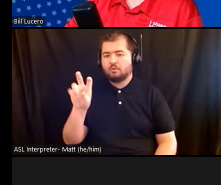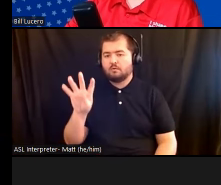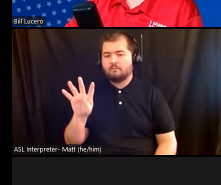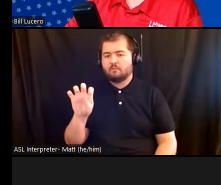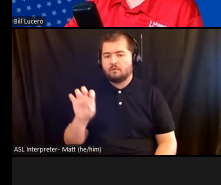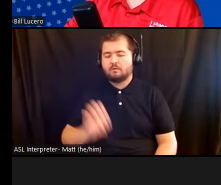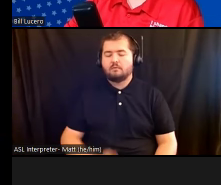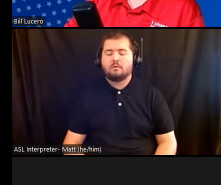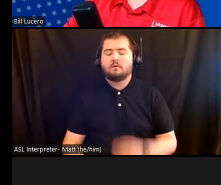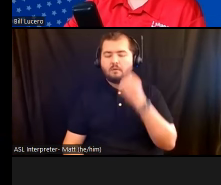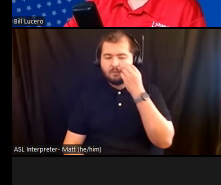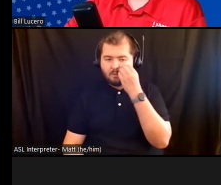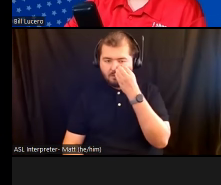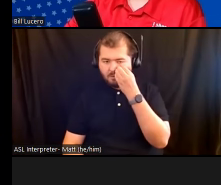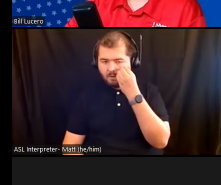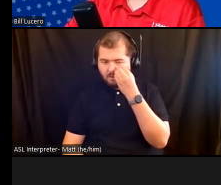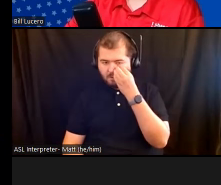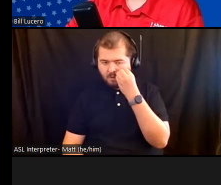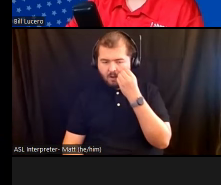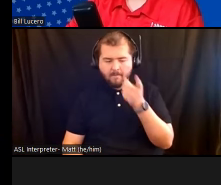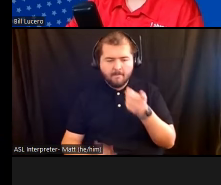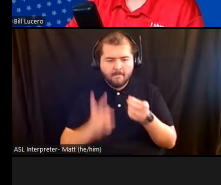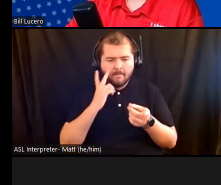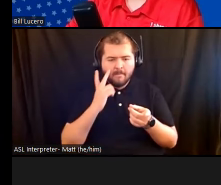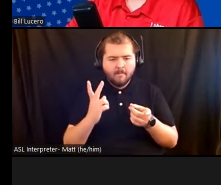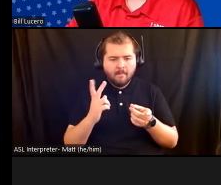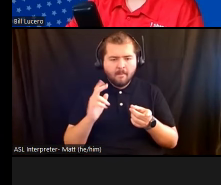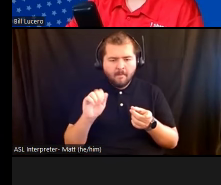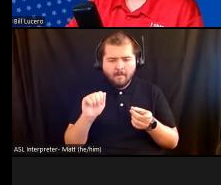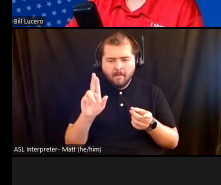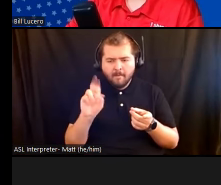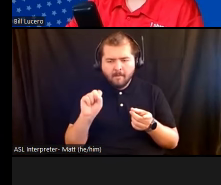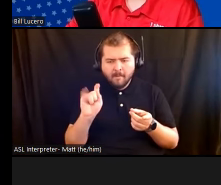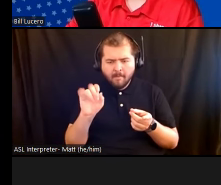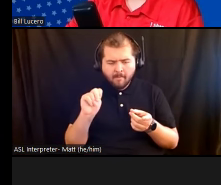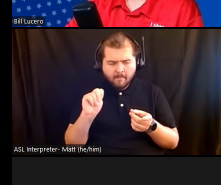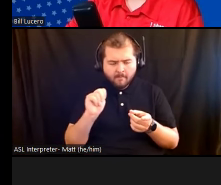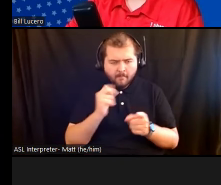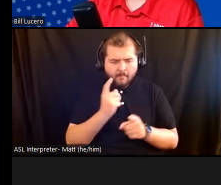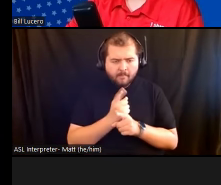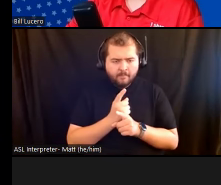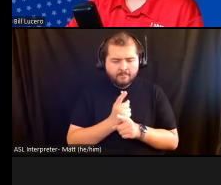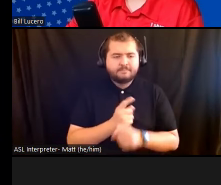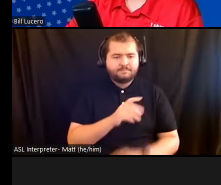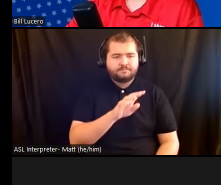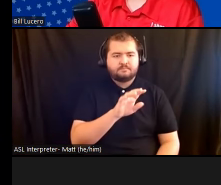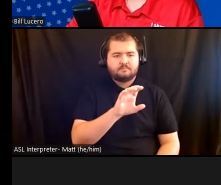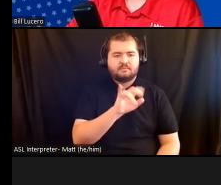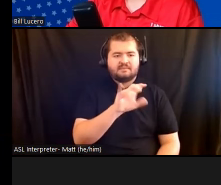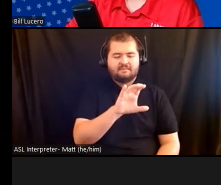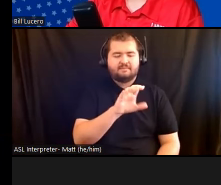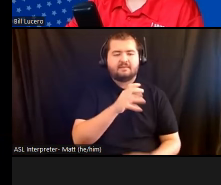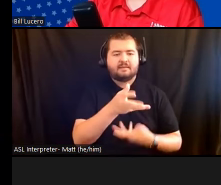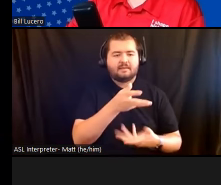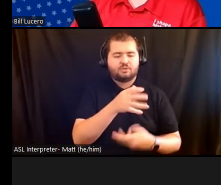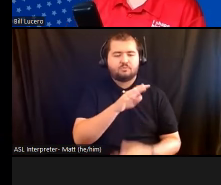have 200 and 400. And I see, is it Austin? Go ahead, 400. He wants civil engagement